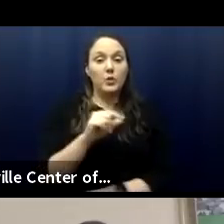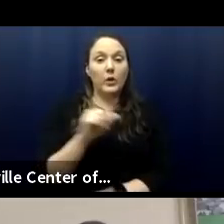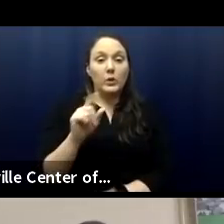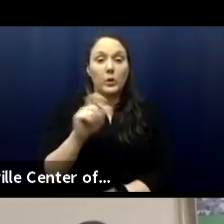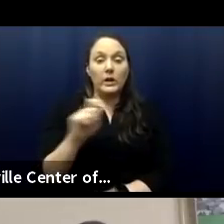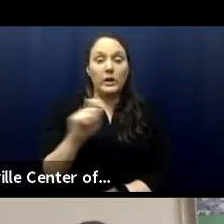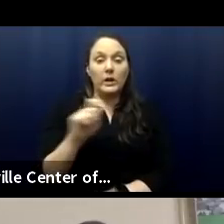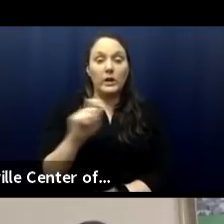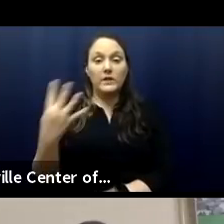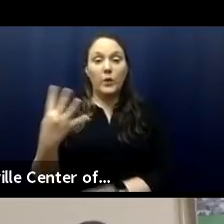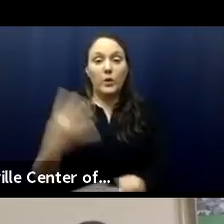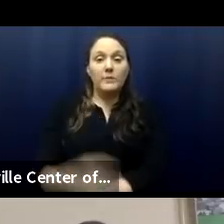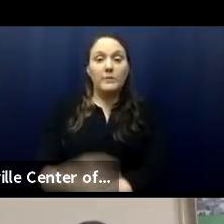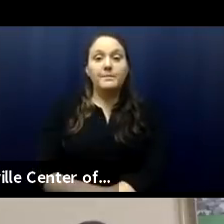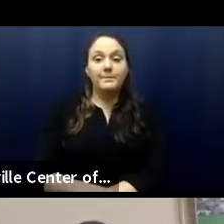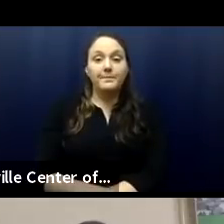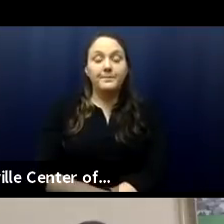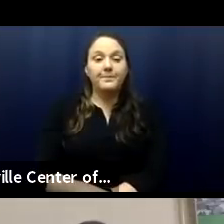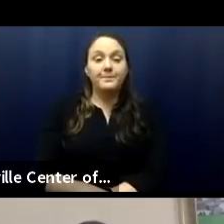2020-4?